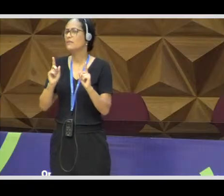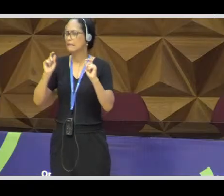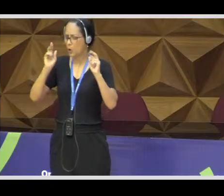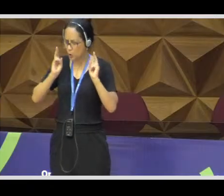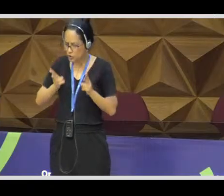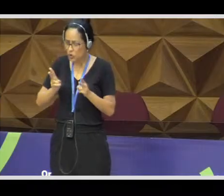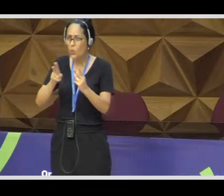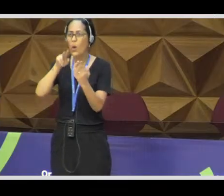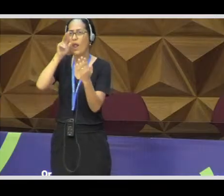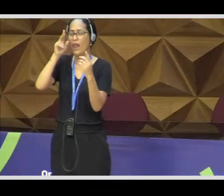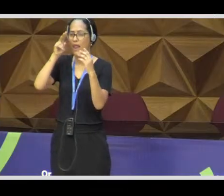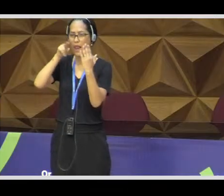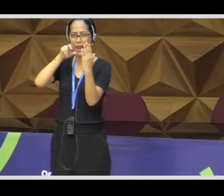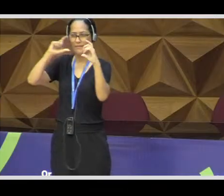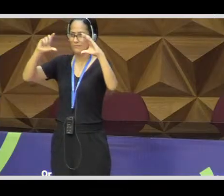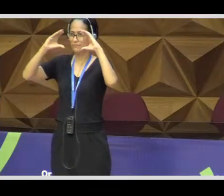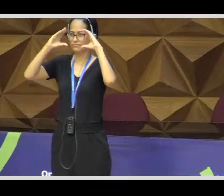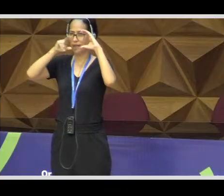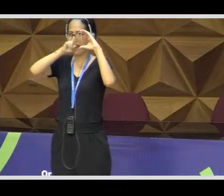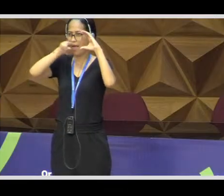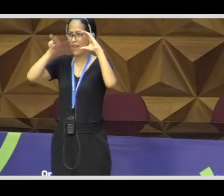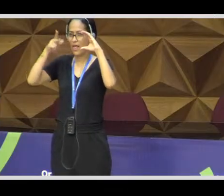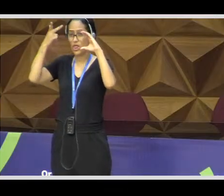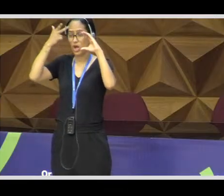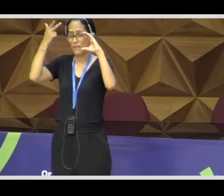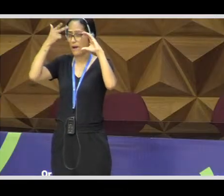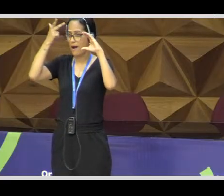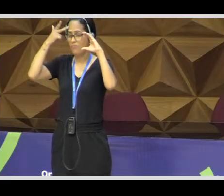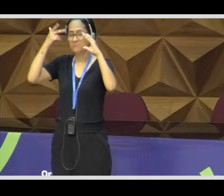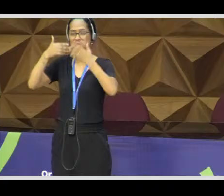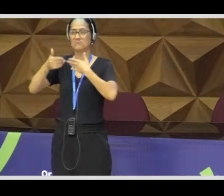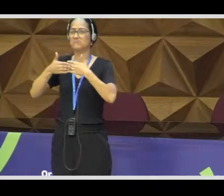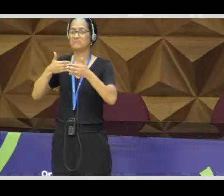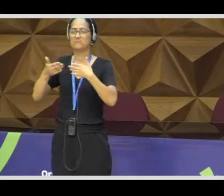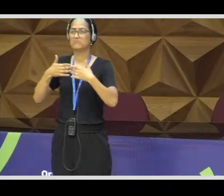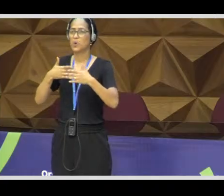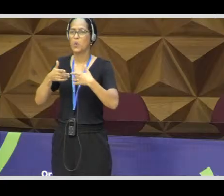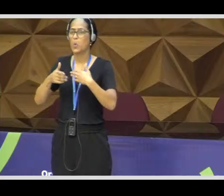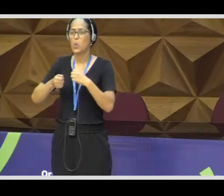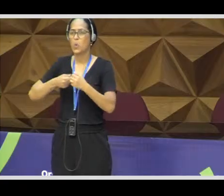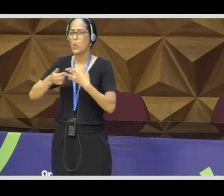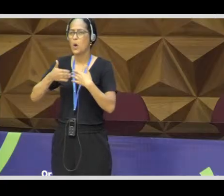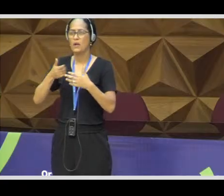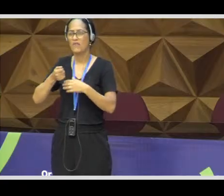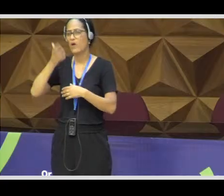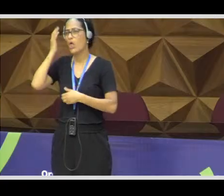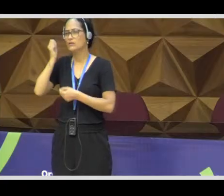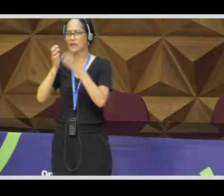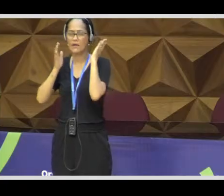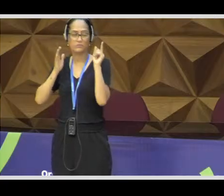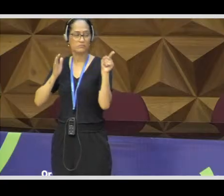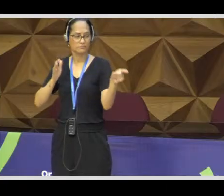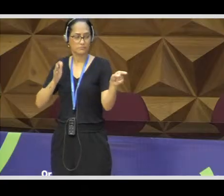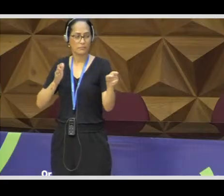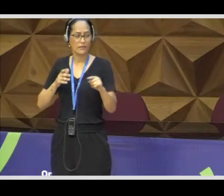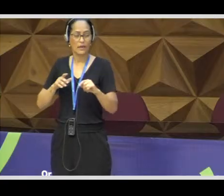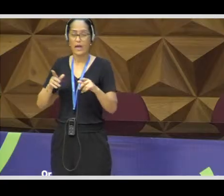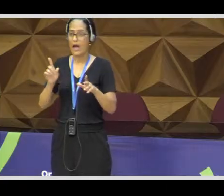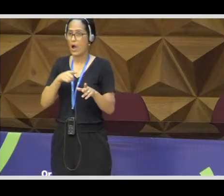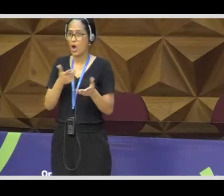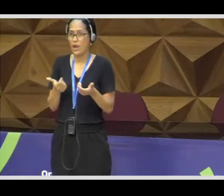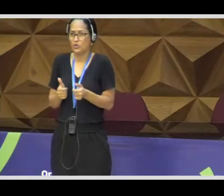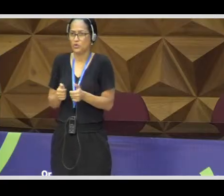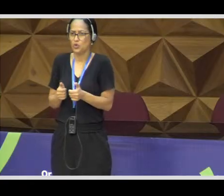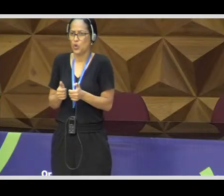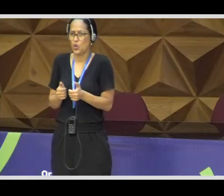Here's another version. So this one is a game. So we'll play the video of the game. So